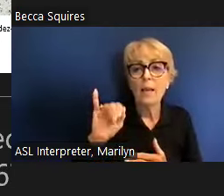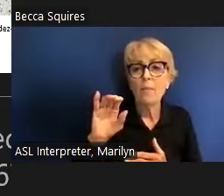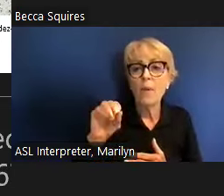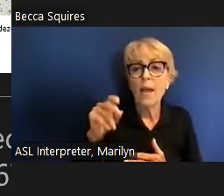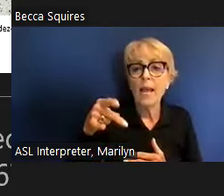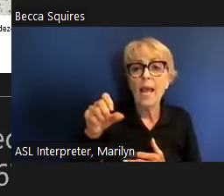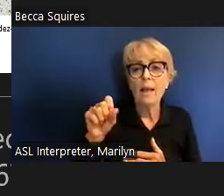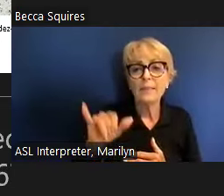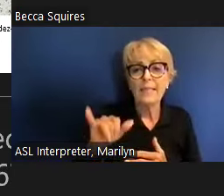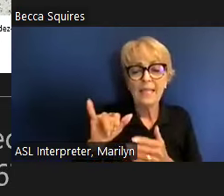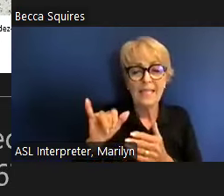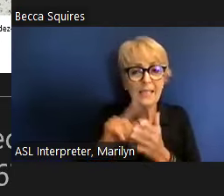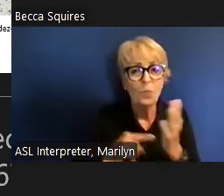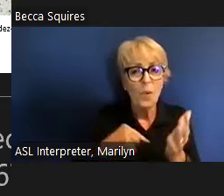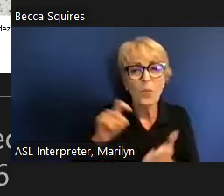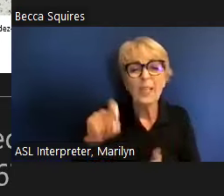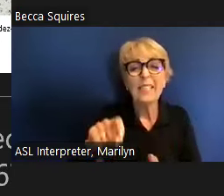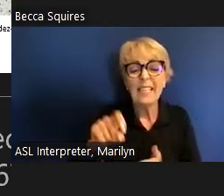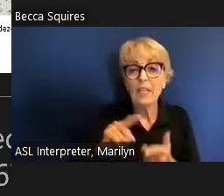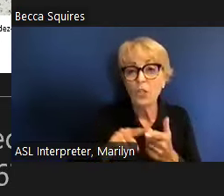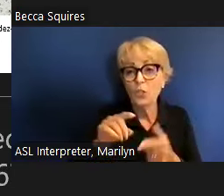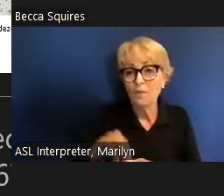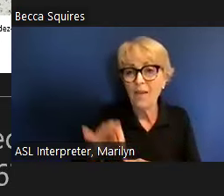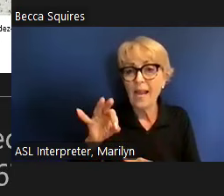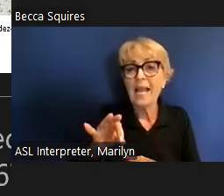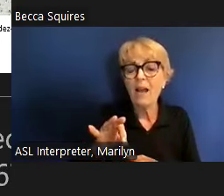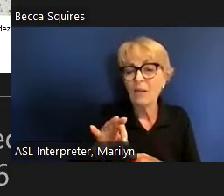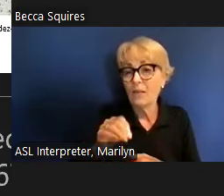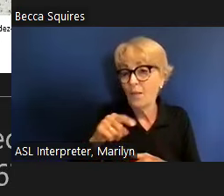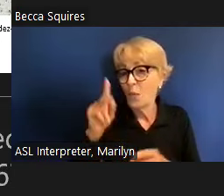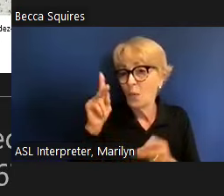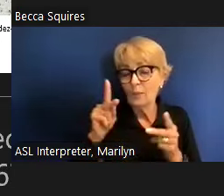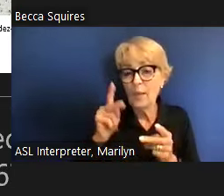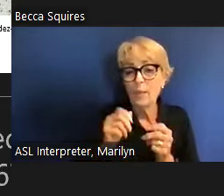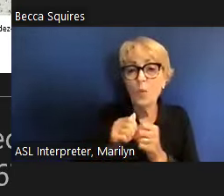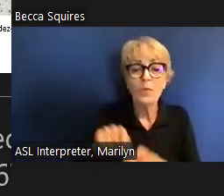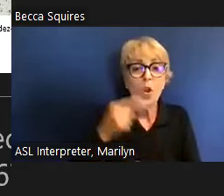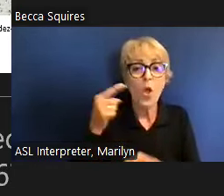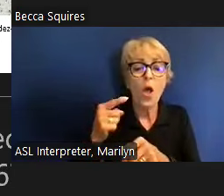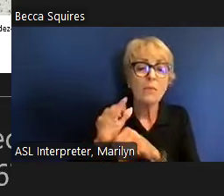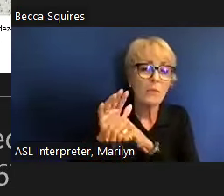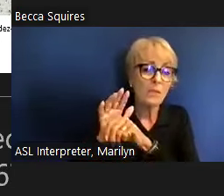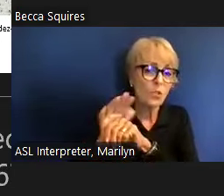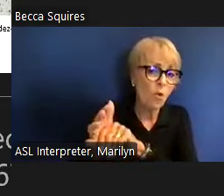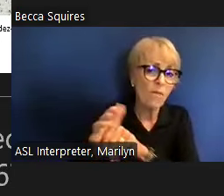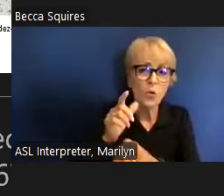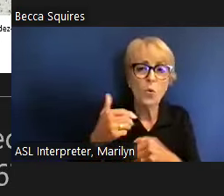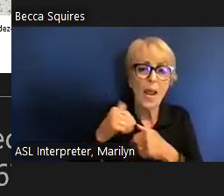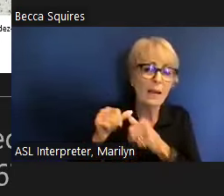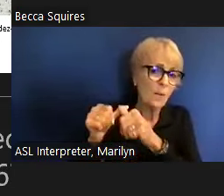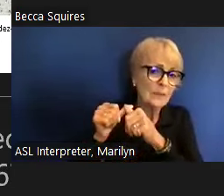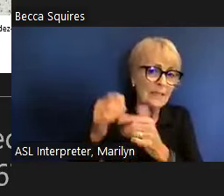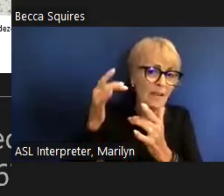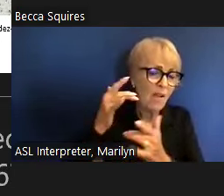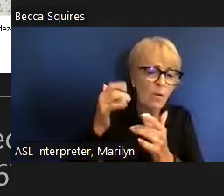need in this instance to find out, of those people long COVID, who has persistent virus and how do we get rid of it.